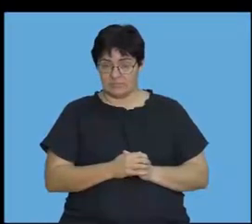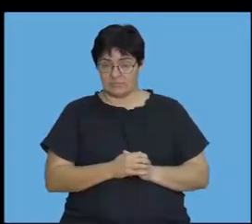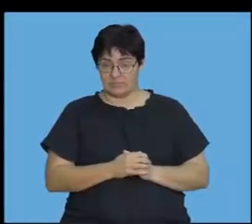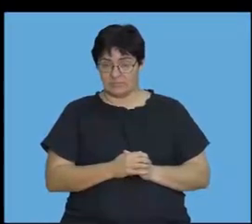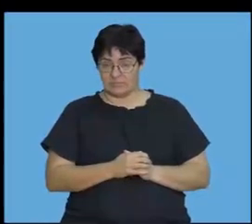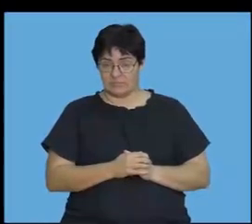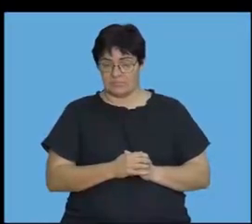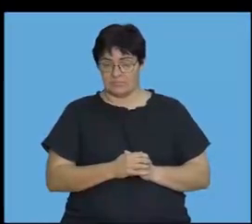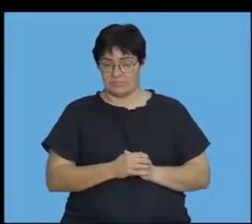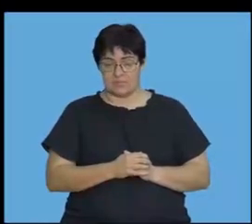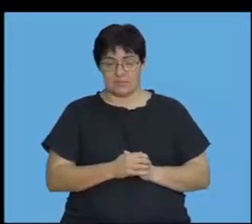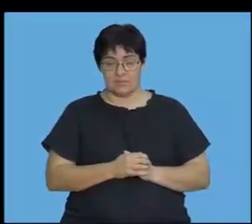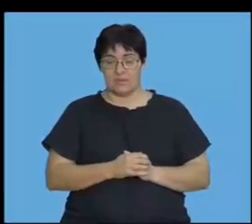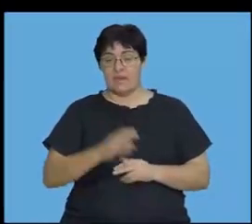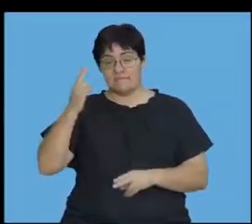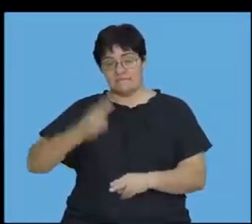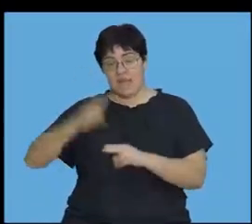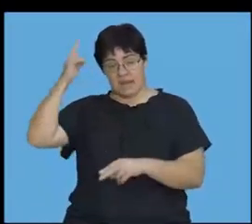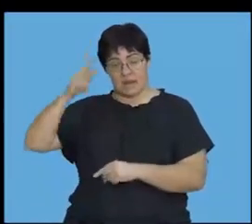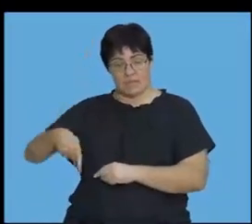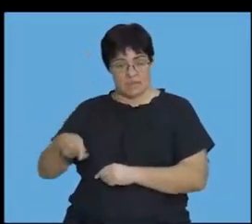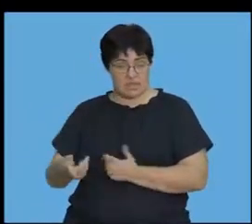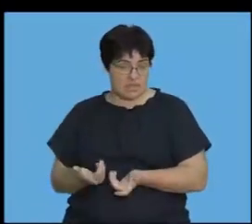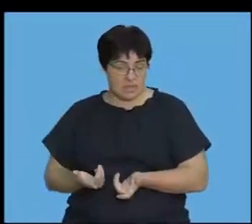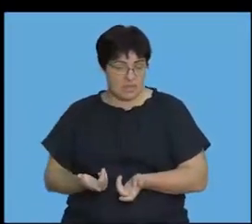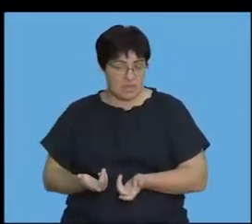okay. Final momentum,